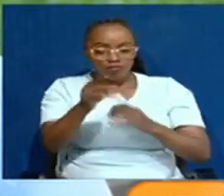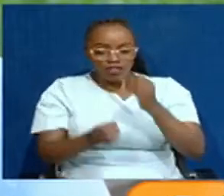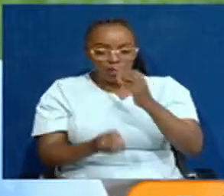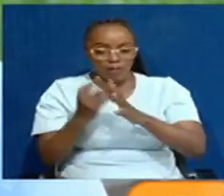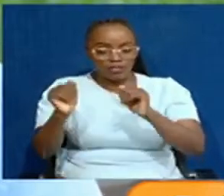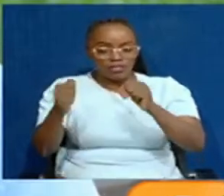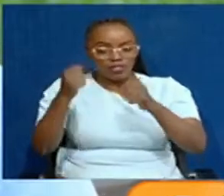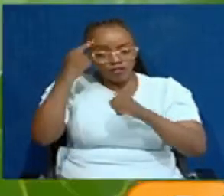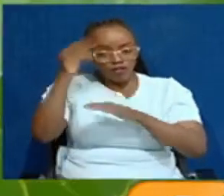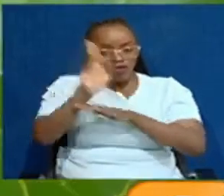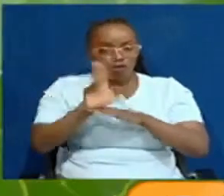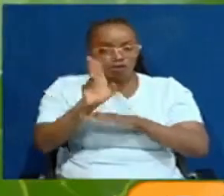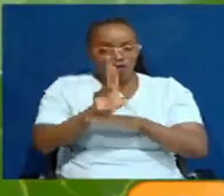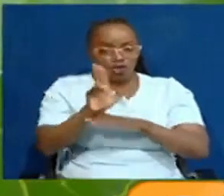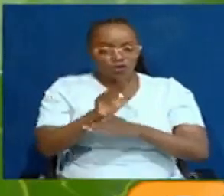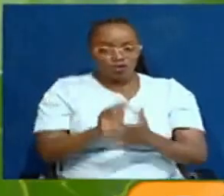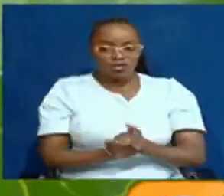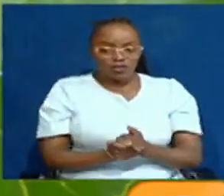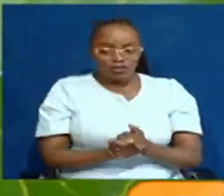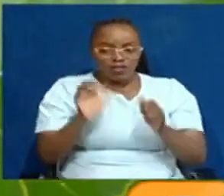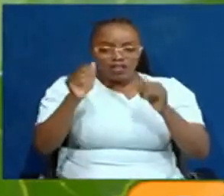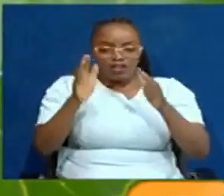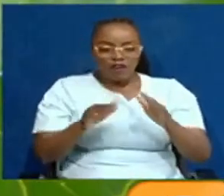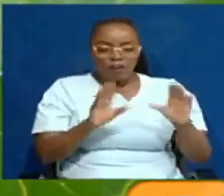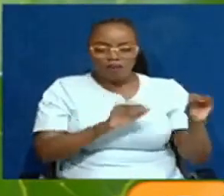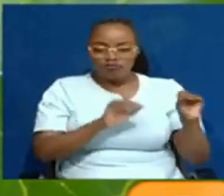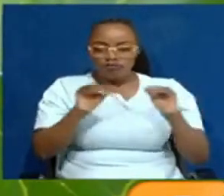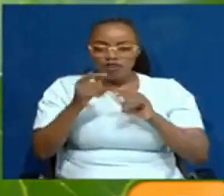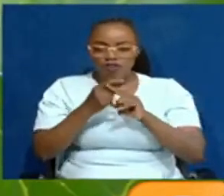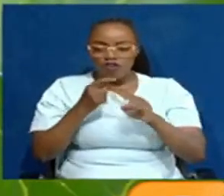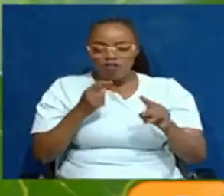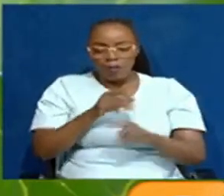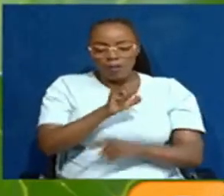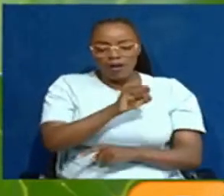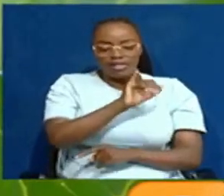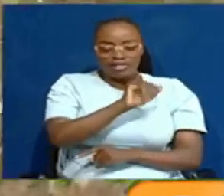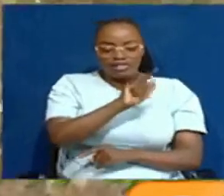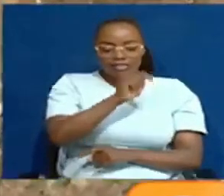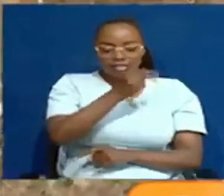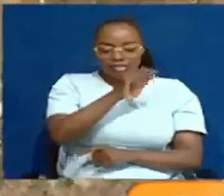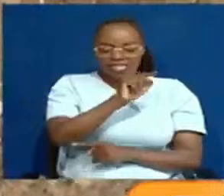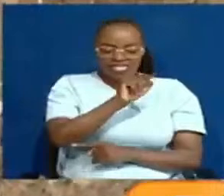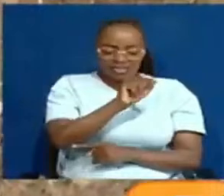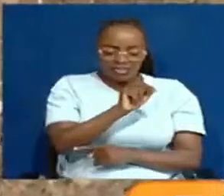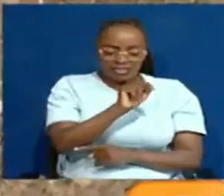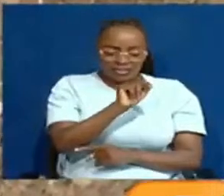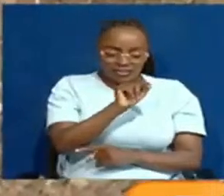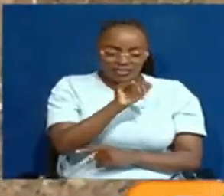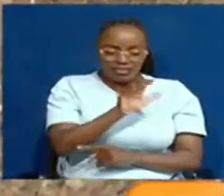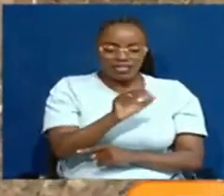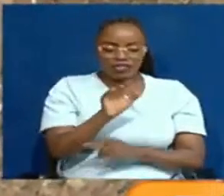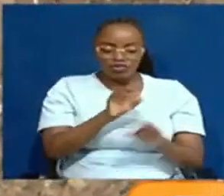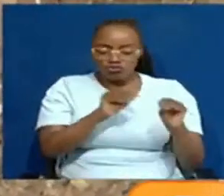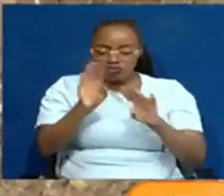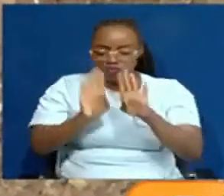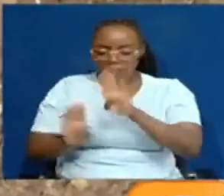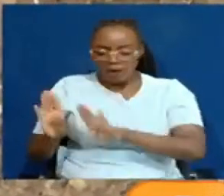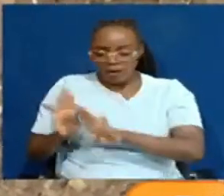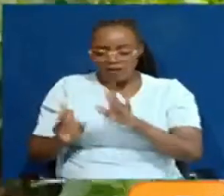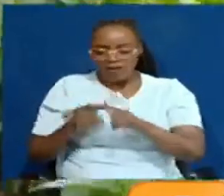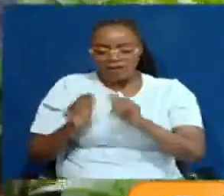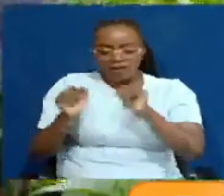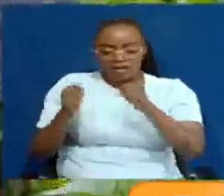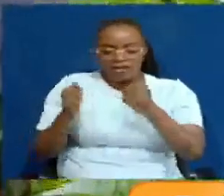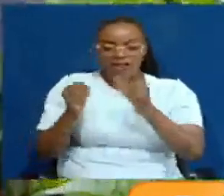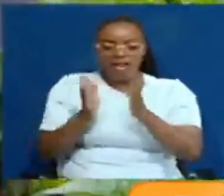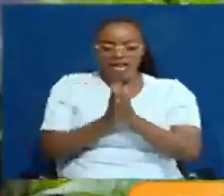safe for consumption. As farmers transition from synthetic pesticides to biological methods, the journey towards safer,